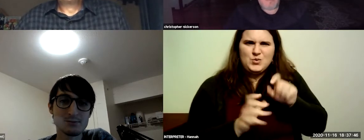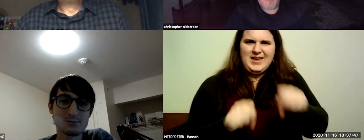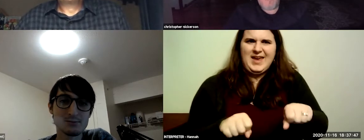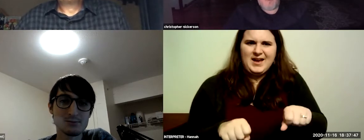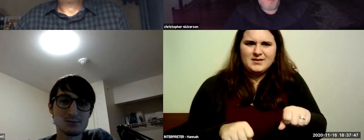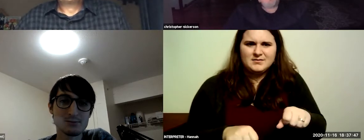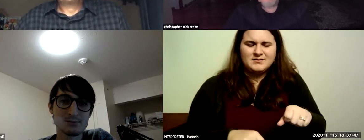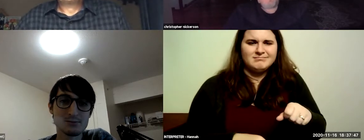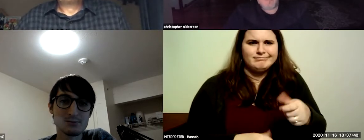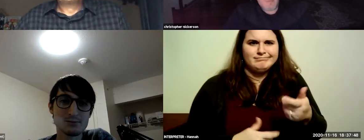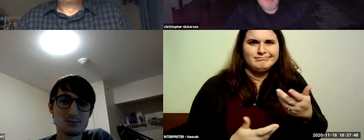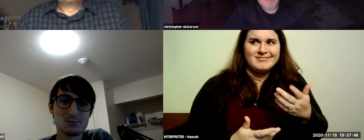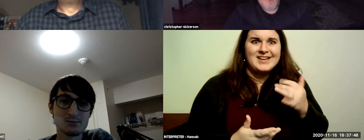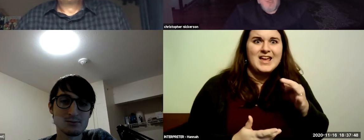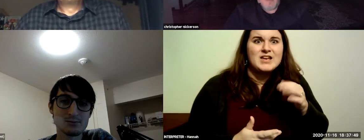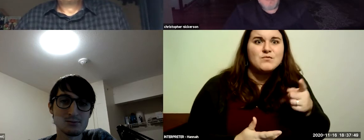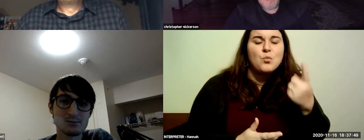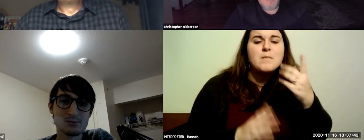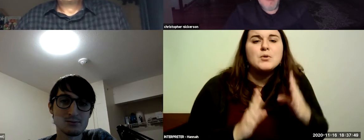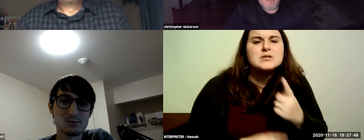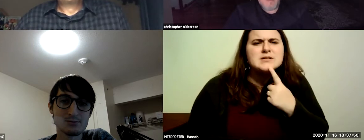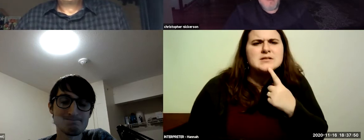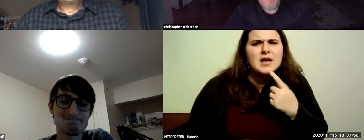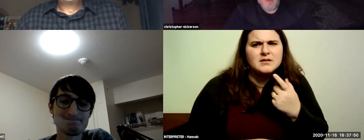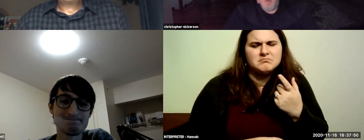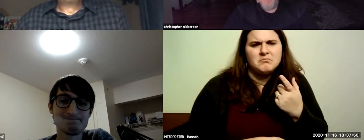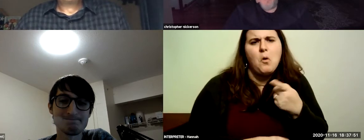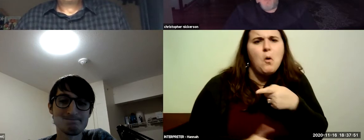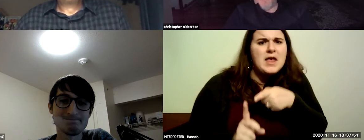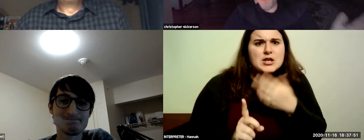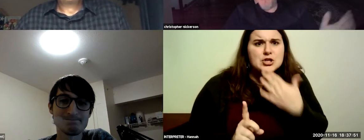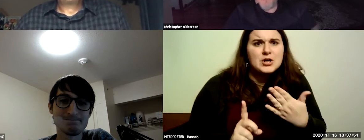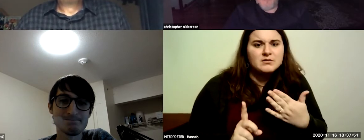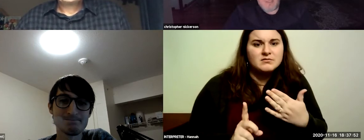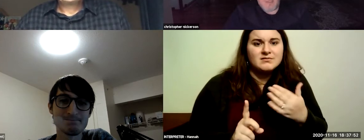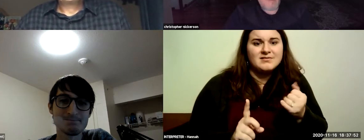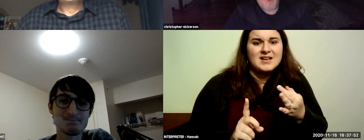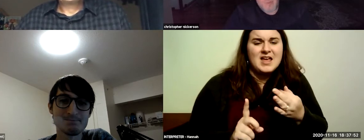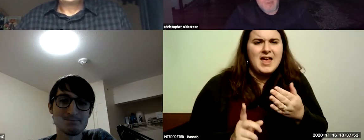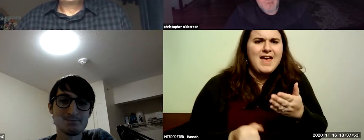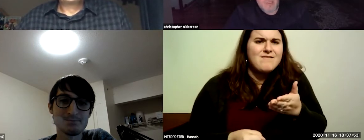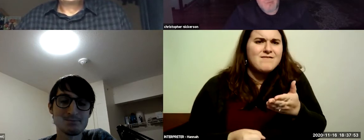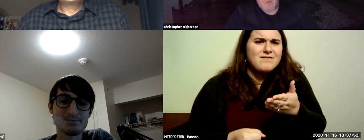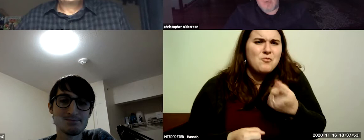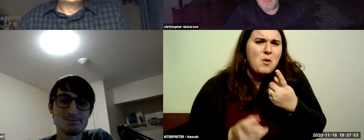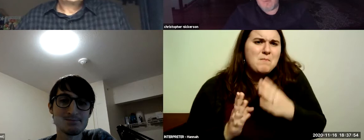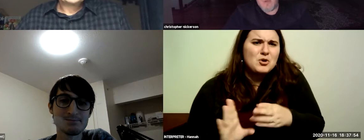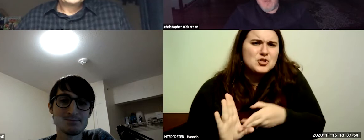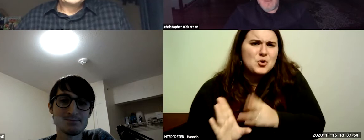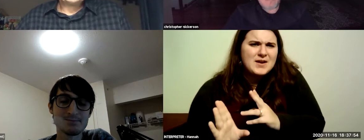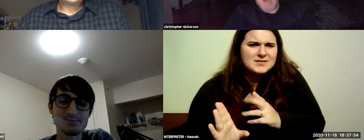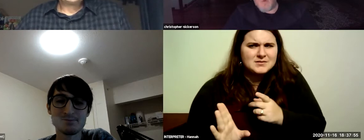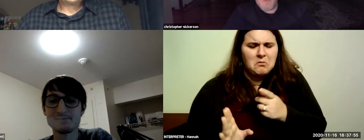paying 19 grand for him. Like, who cares? Like, if they quit, we don't care. We'll get another one for 19 grand. They don't really understand what's going on.